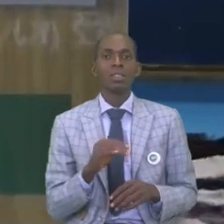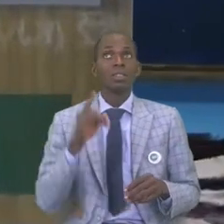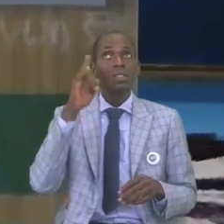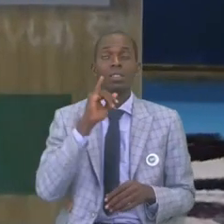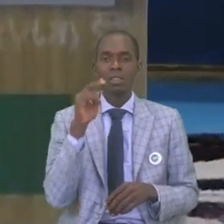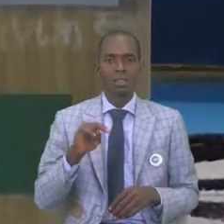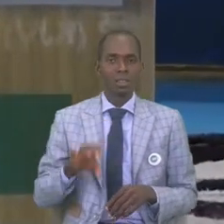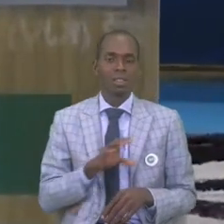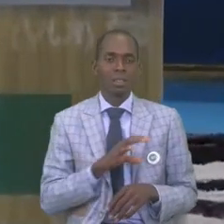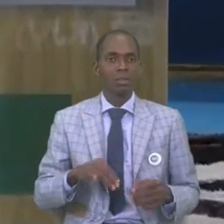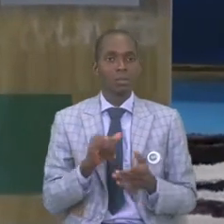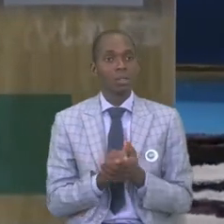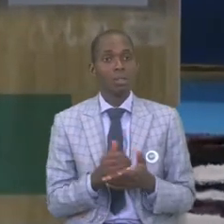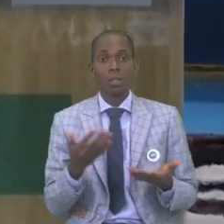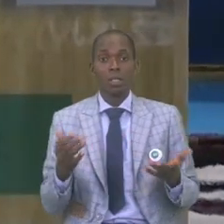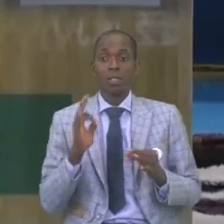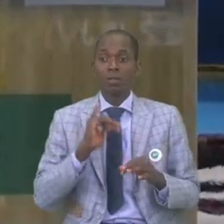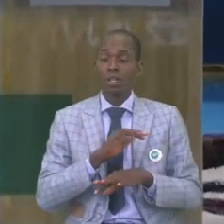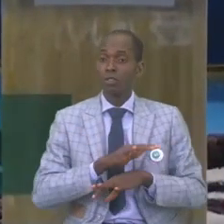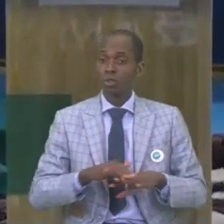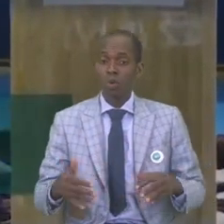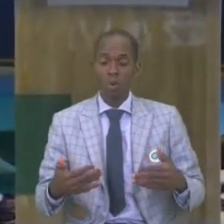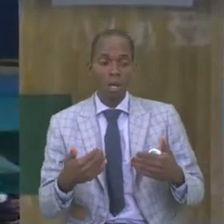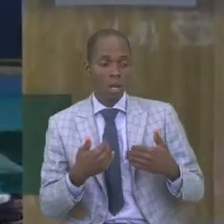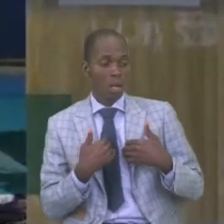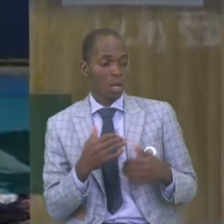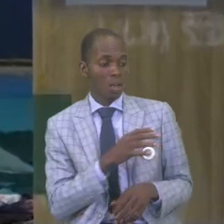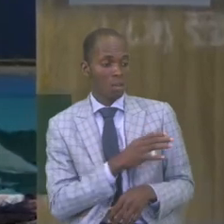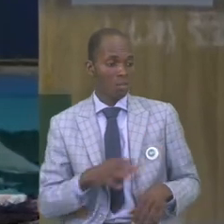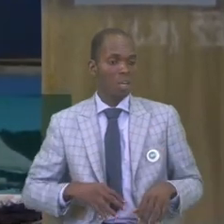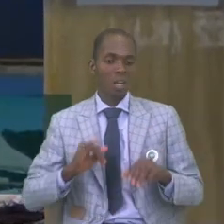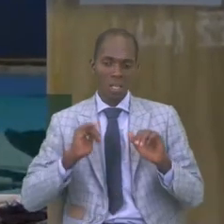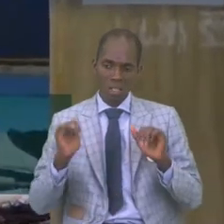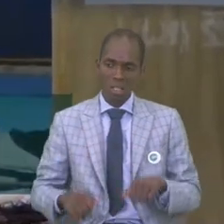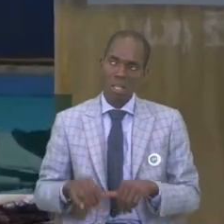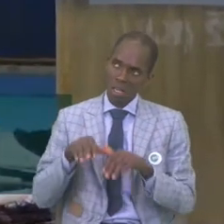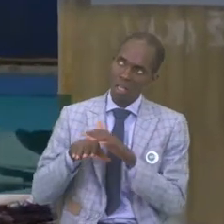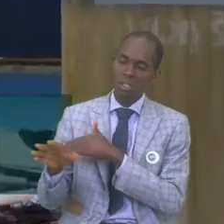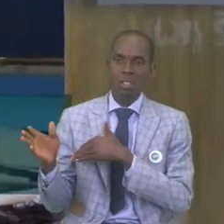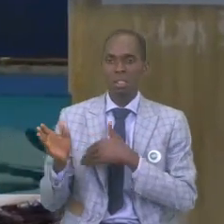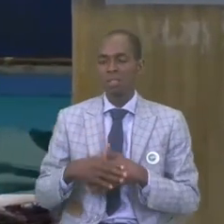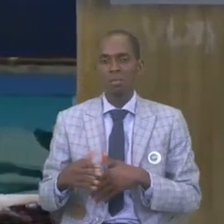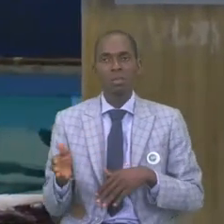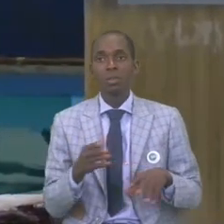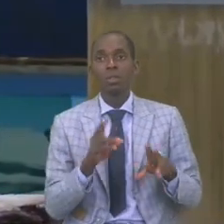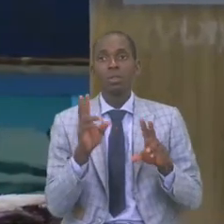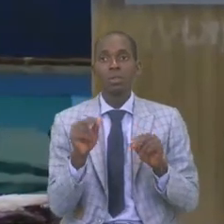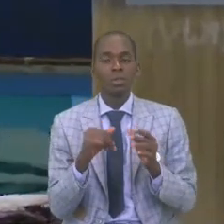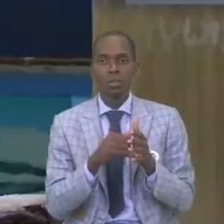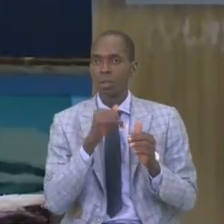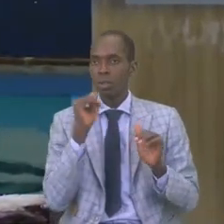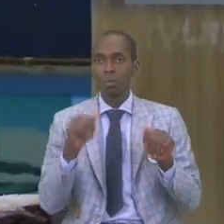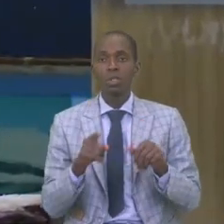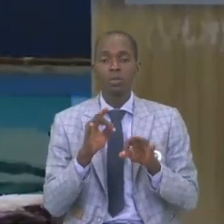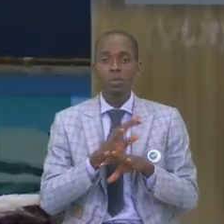don't have him. You can't get to the will of God and to the very center of the provision of God if you don't have